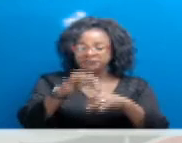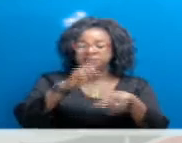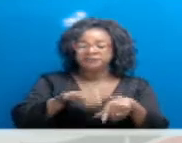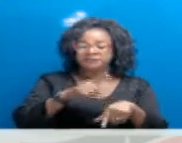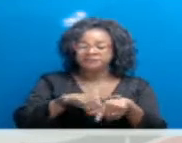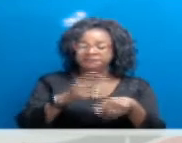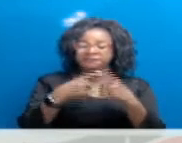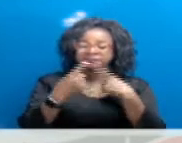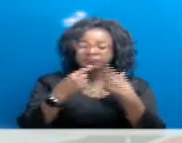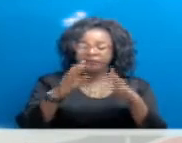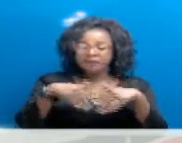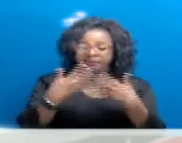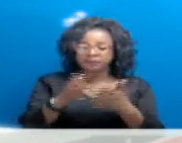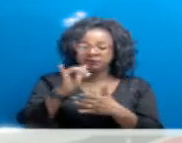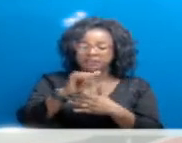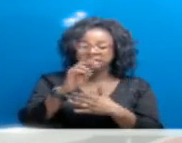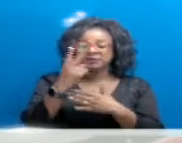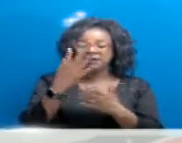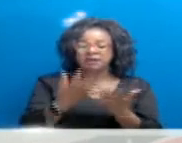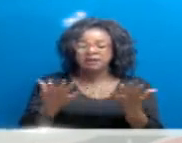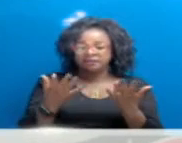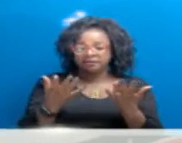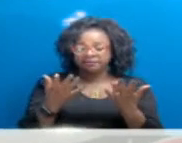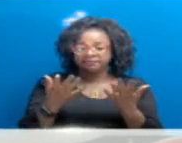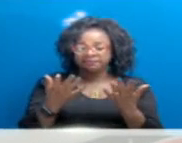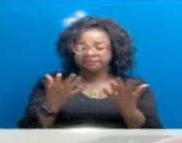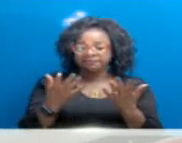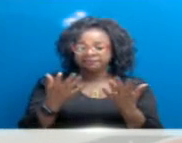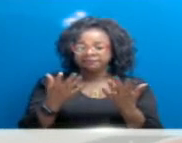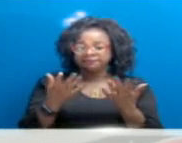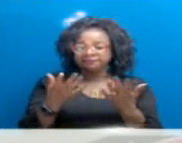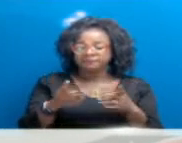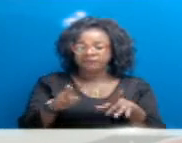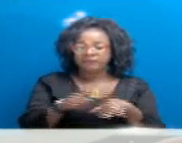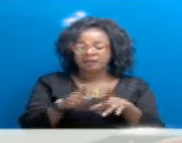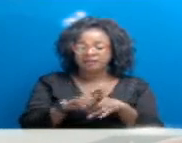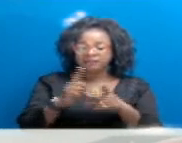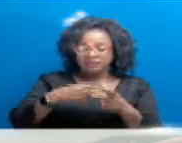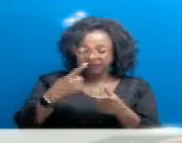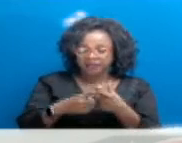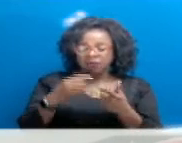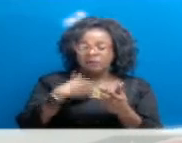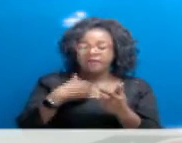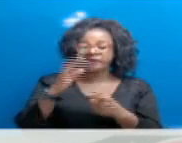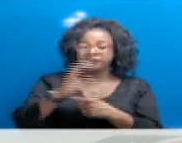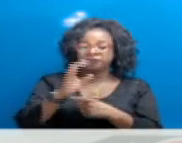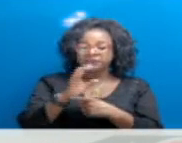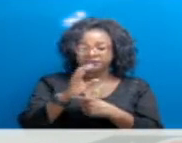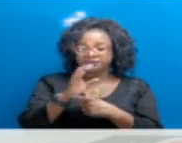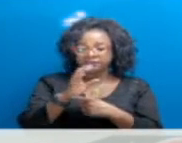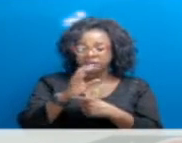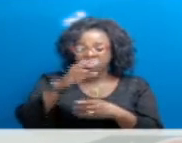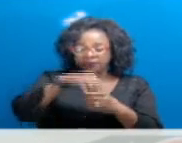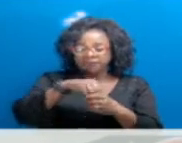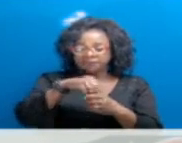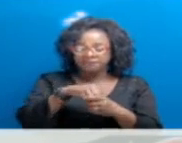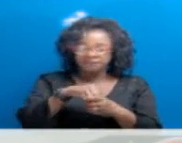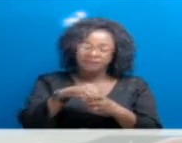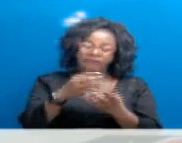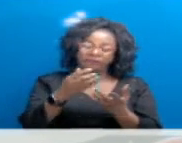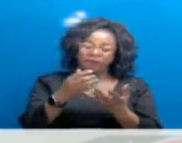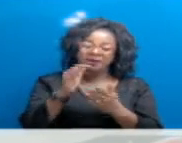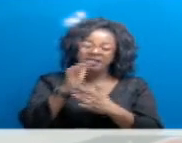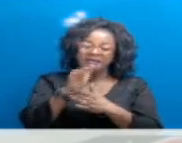talking about the second-hand car market. As we then look at our customers, then we've been asking ourselves